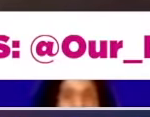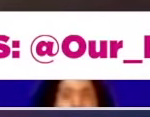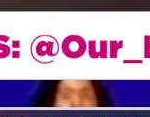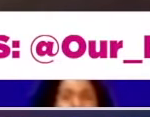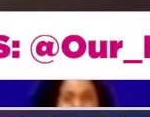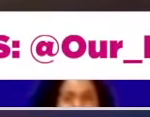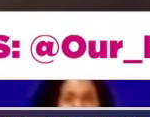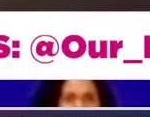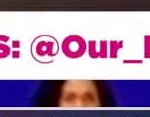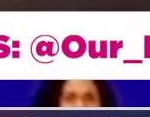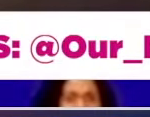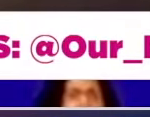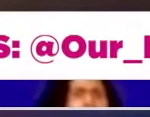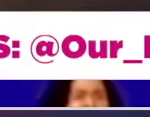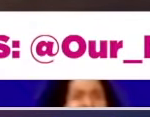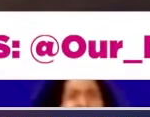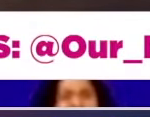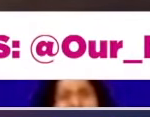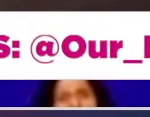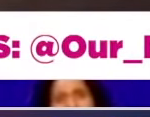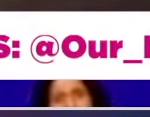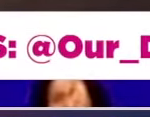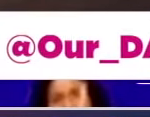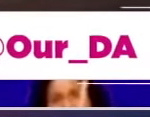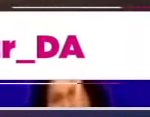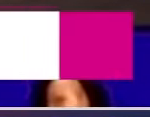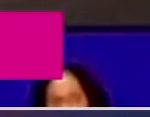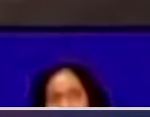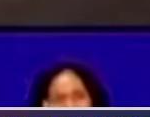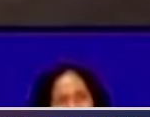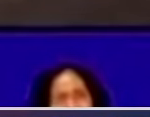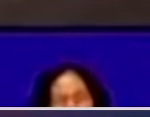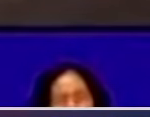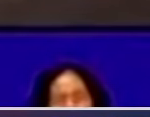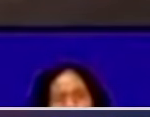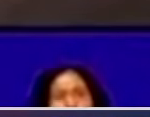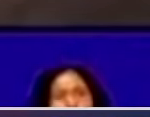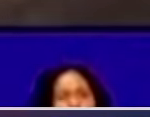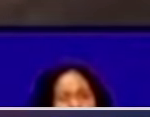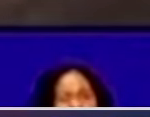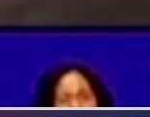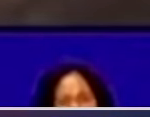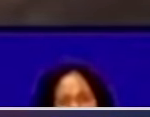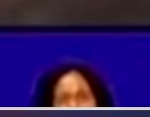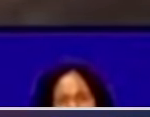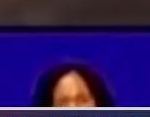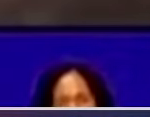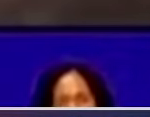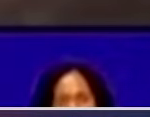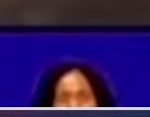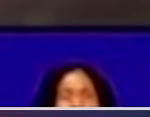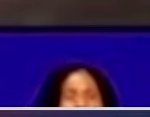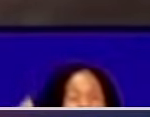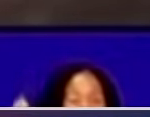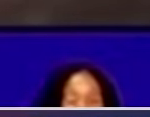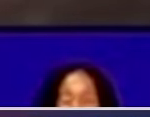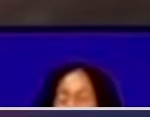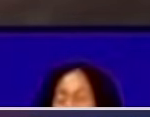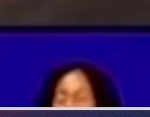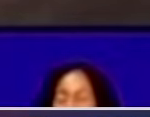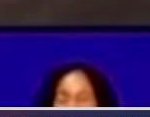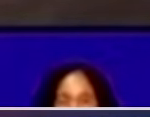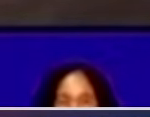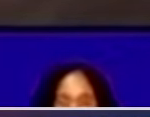Why does Minister Lindiwe Sisulu still have a job as Tourism Minister? Over the past 28 years, she's left a trail of mediocrity